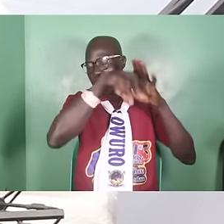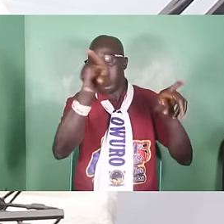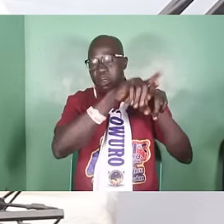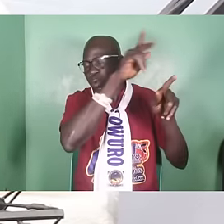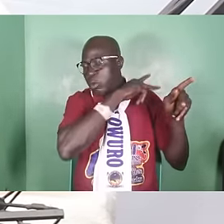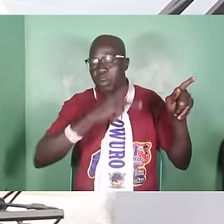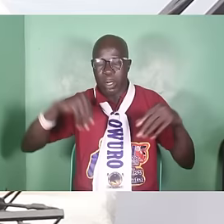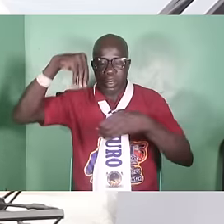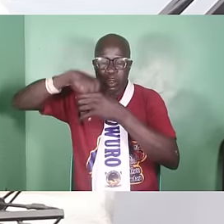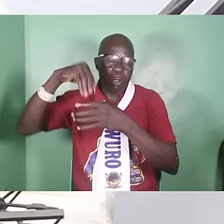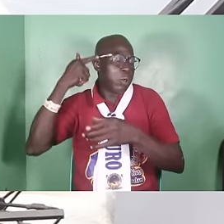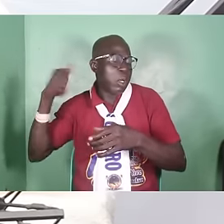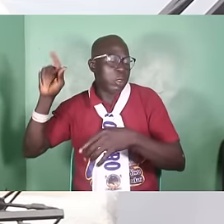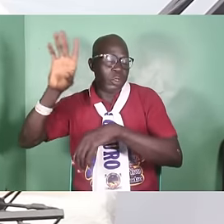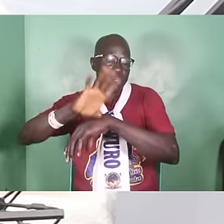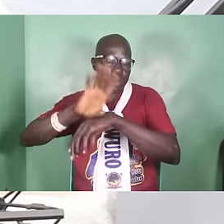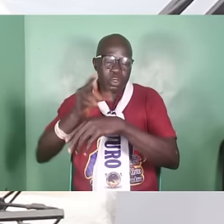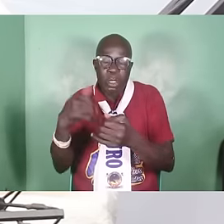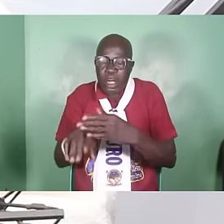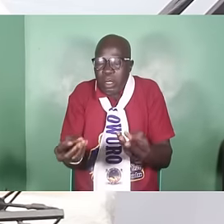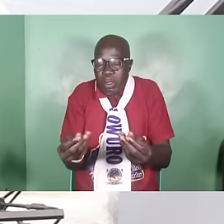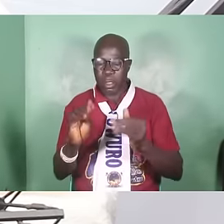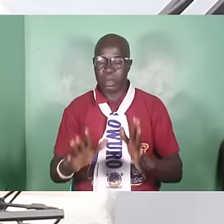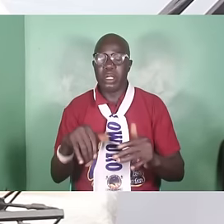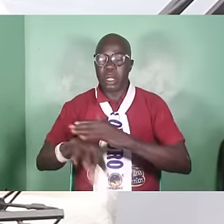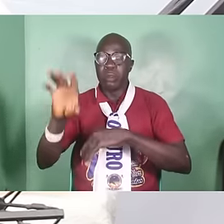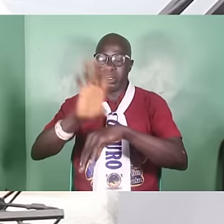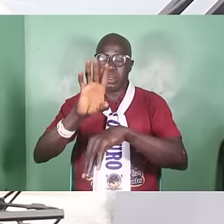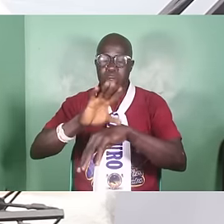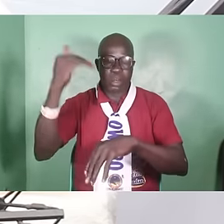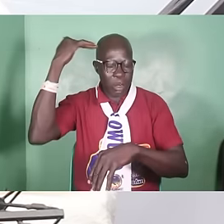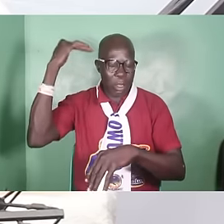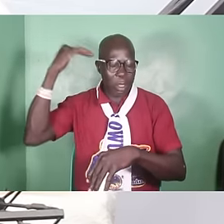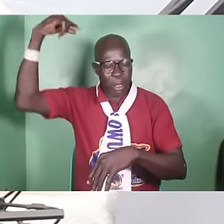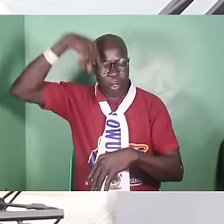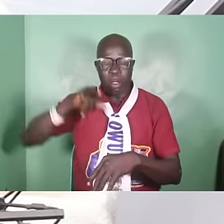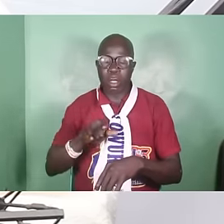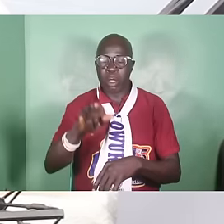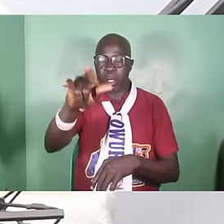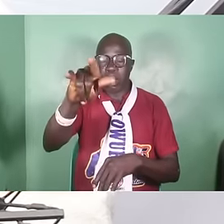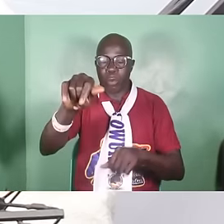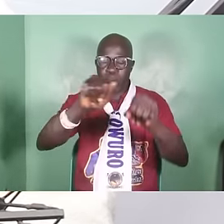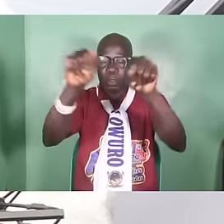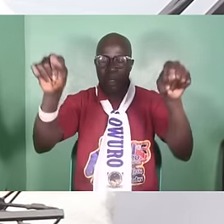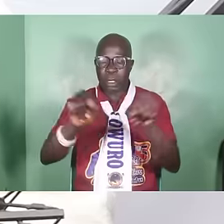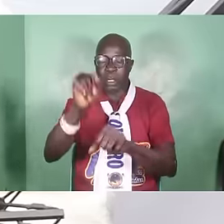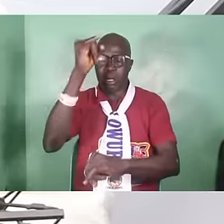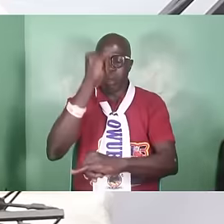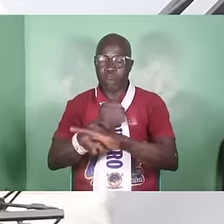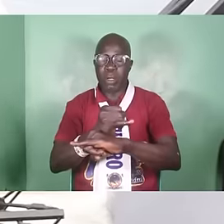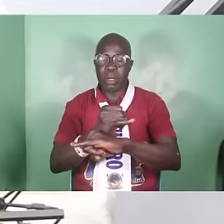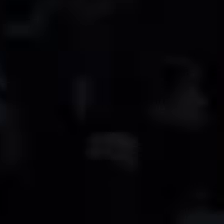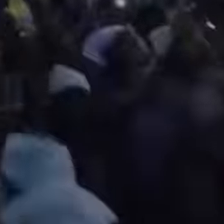Babasebioba. Lati, your seed of Dragoni Church, Land of Reality. Tolu you our name, Barimo, it will be airport area.